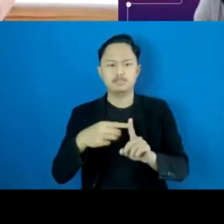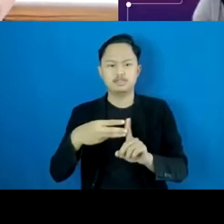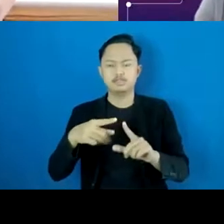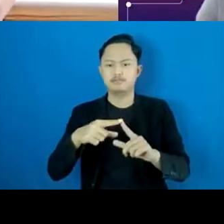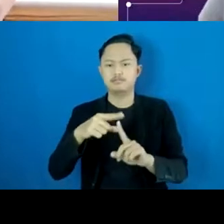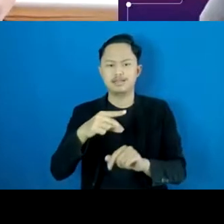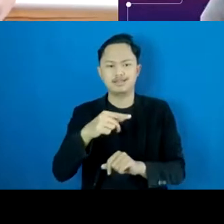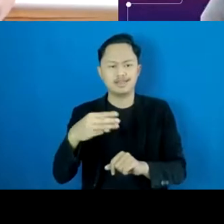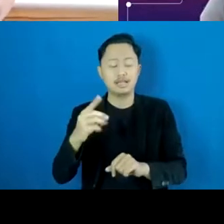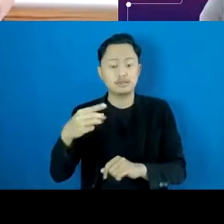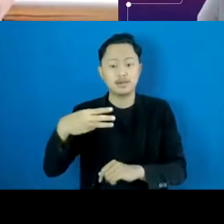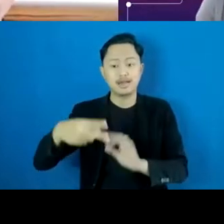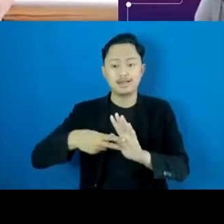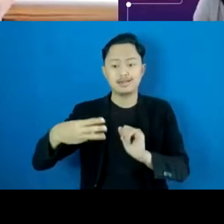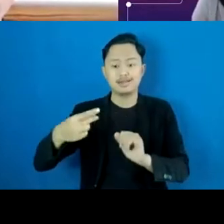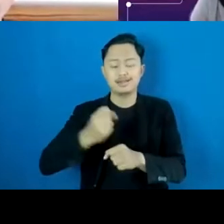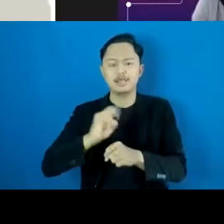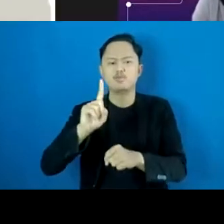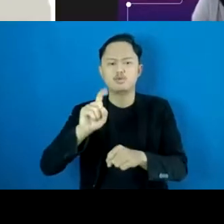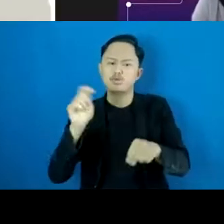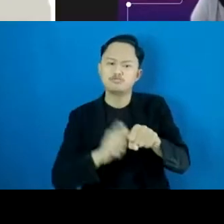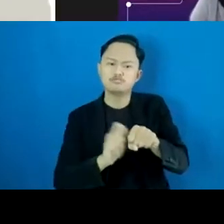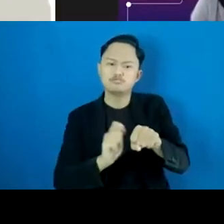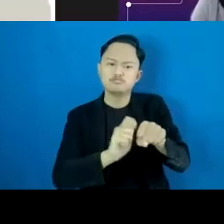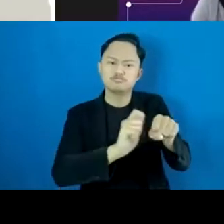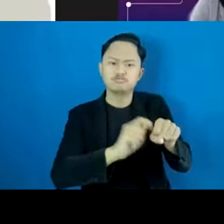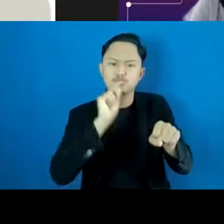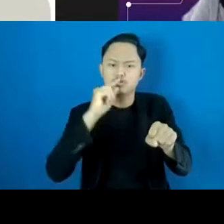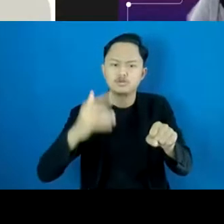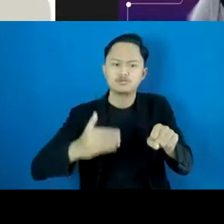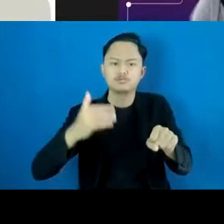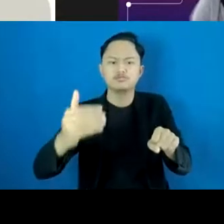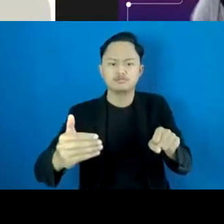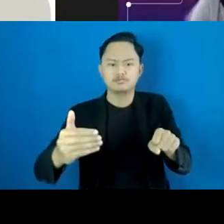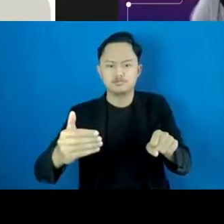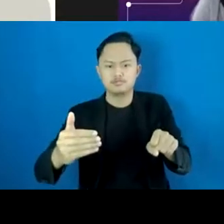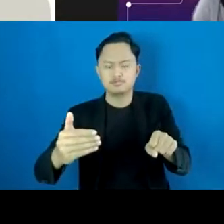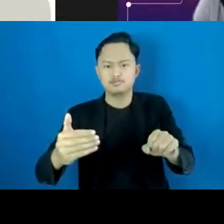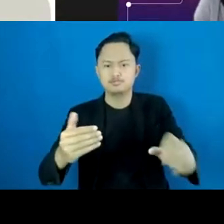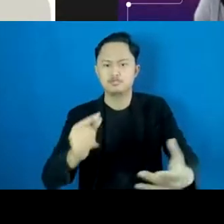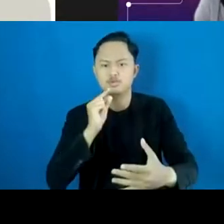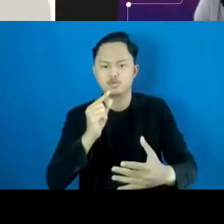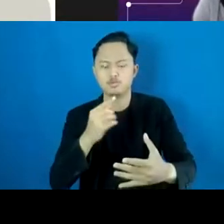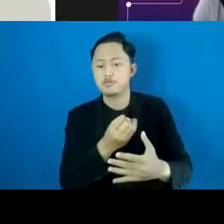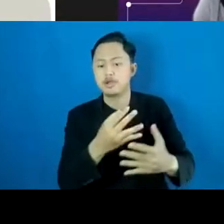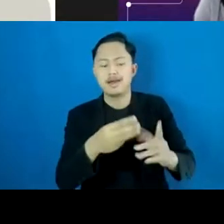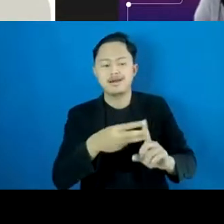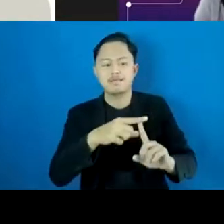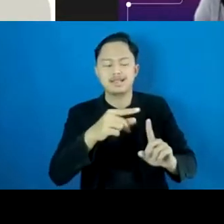the energy that was estimated for even the trip between two swaps was more